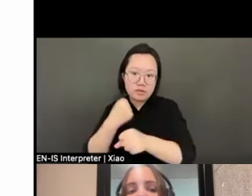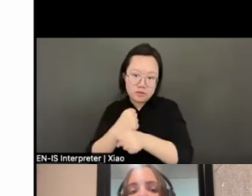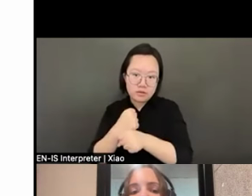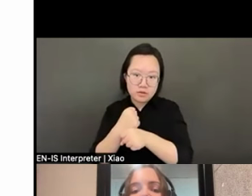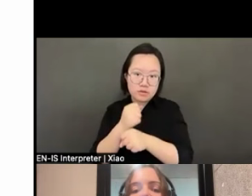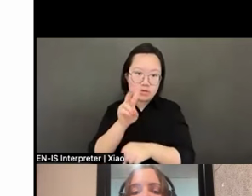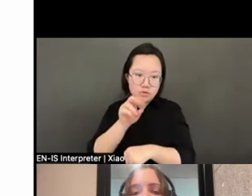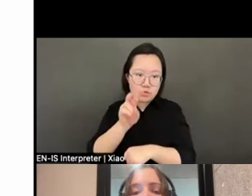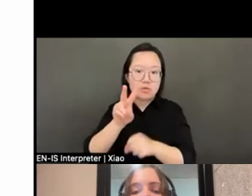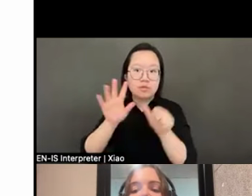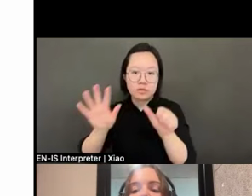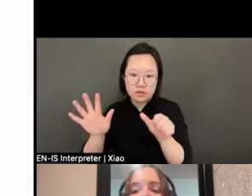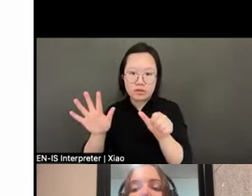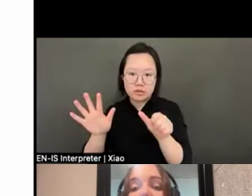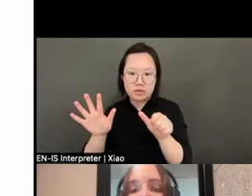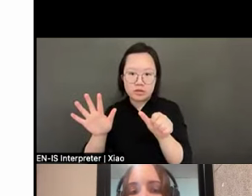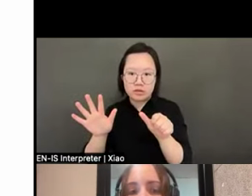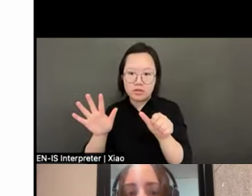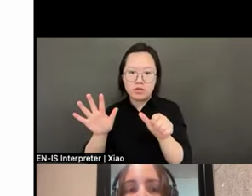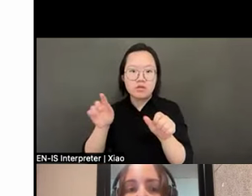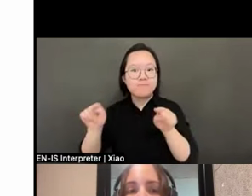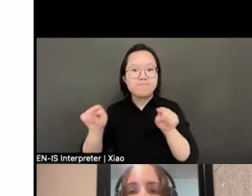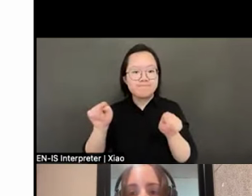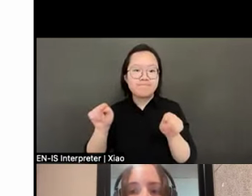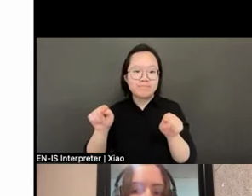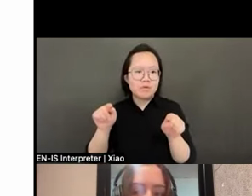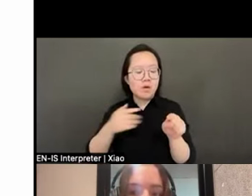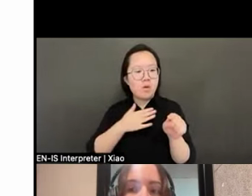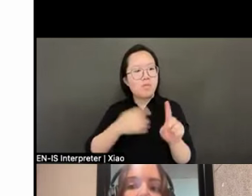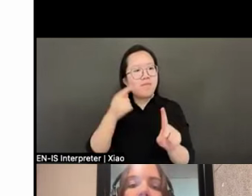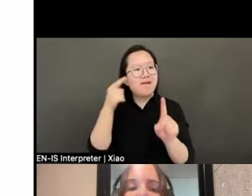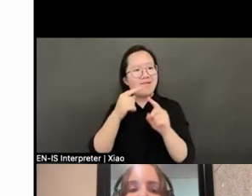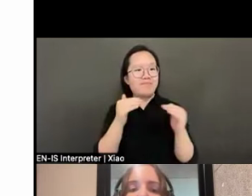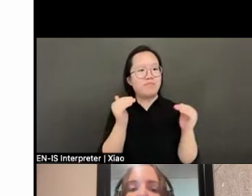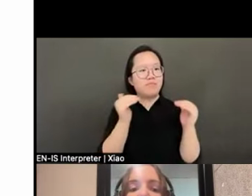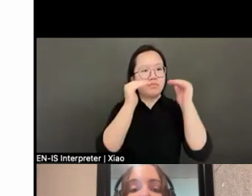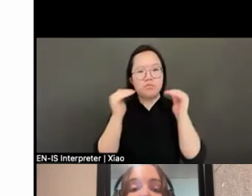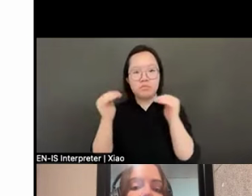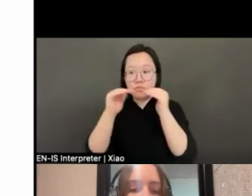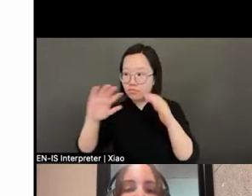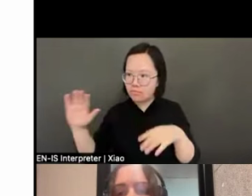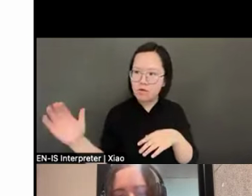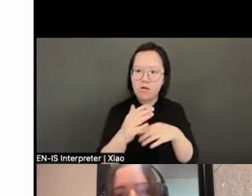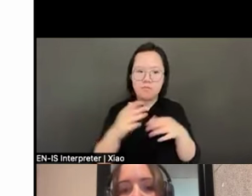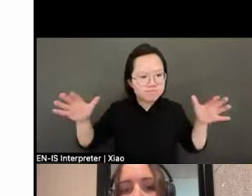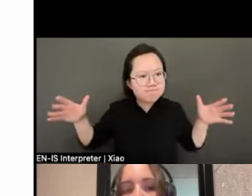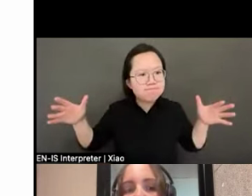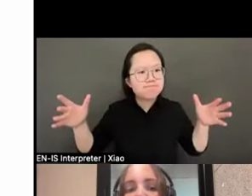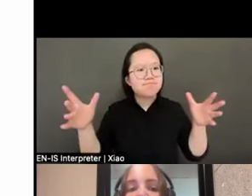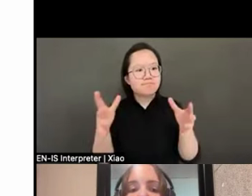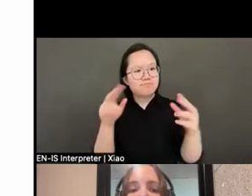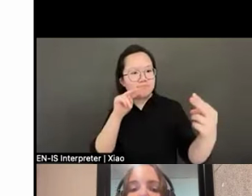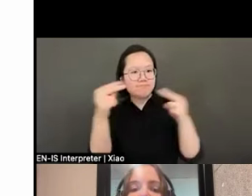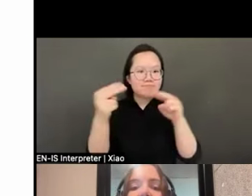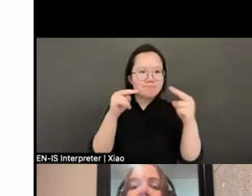So this is an event that will gather all of the organizations that are part of the program in order to connect, to link, to learn from each